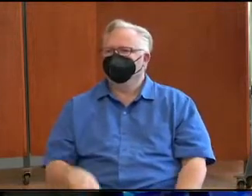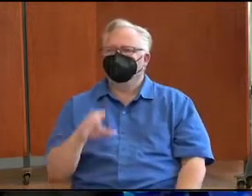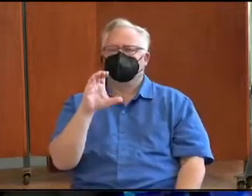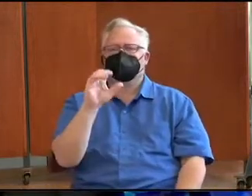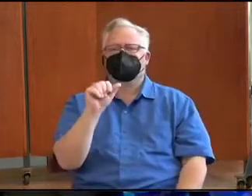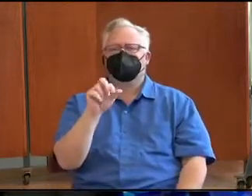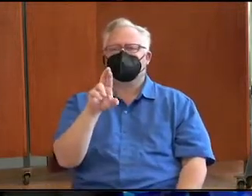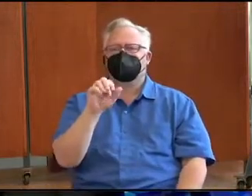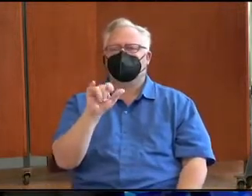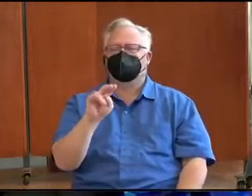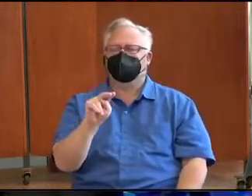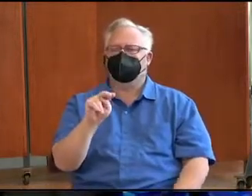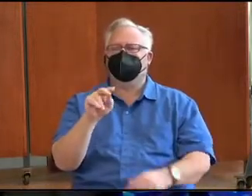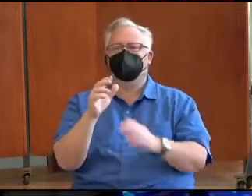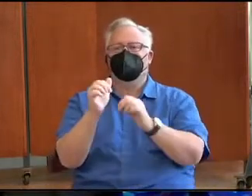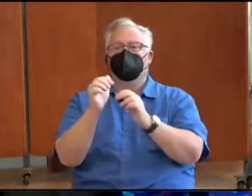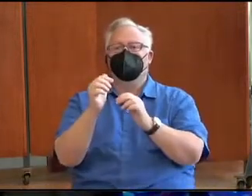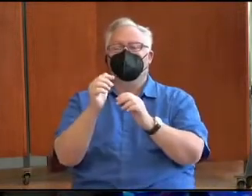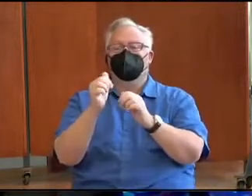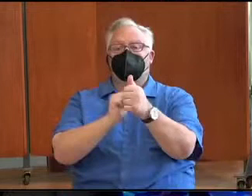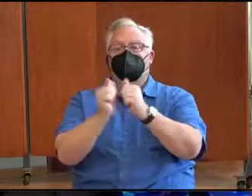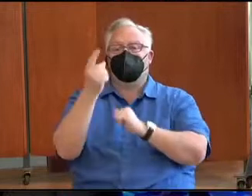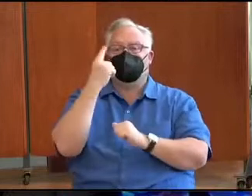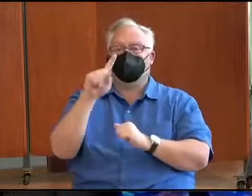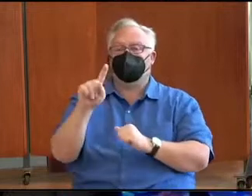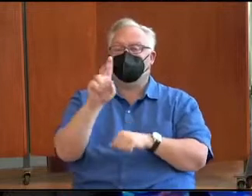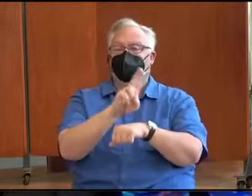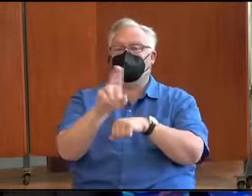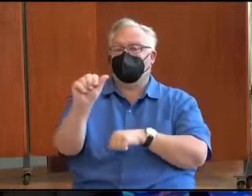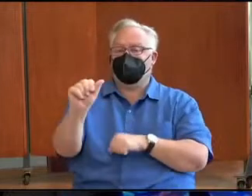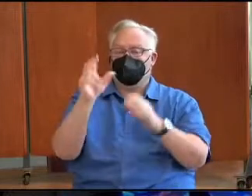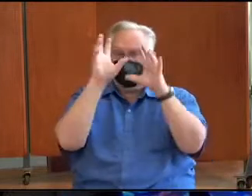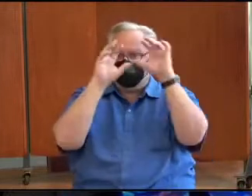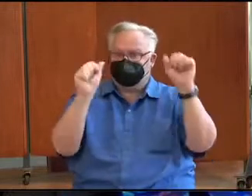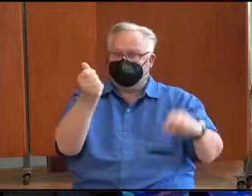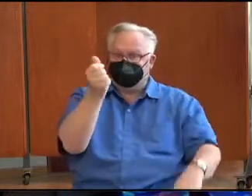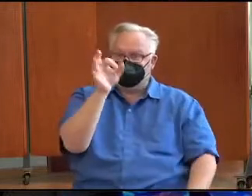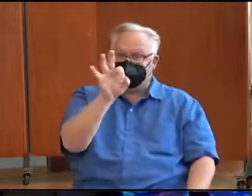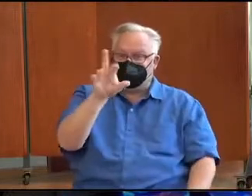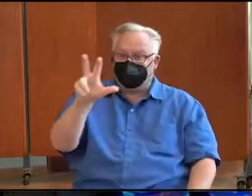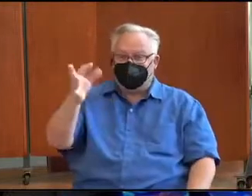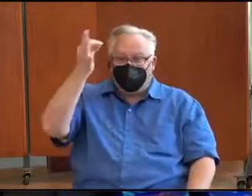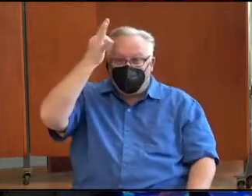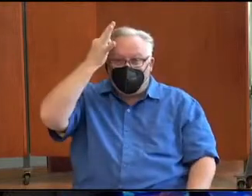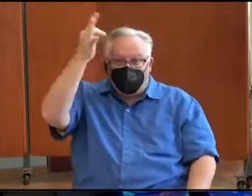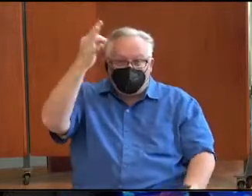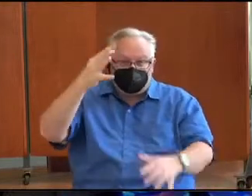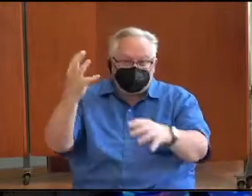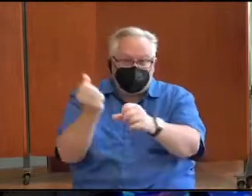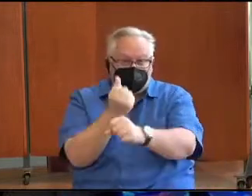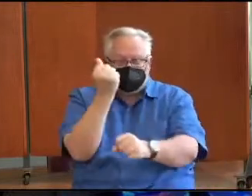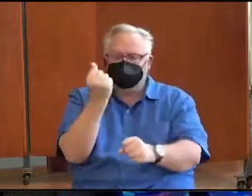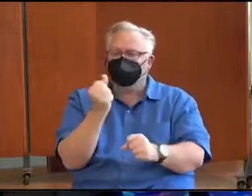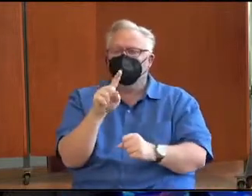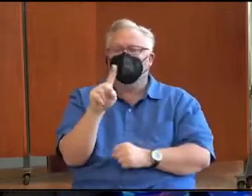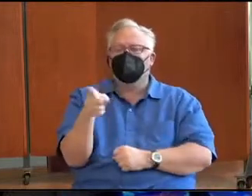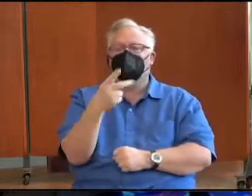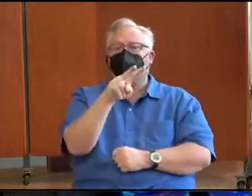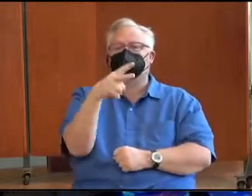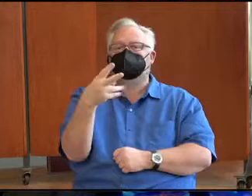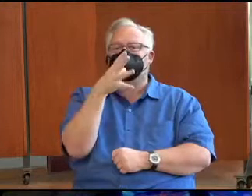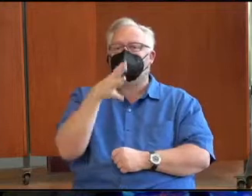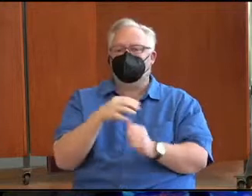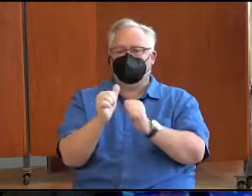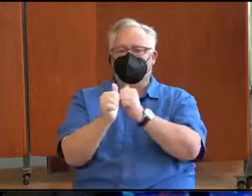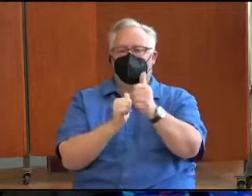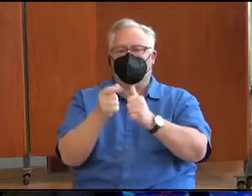Carolyn ran for UUA president in 1993, and she almost won. Only the second woman to